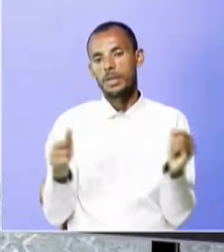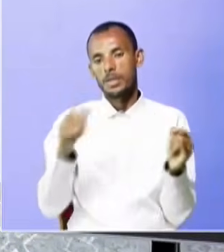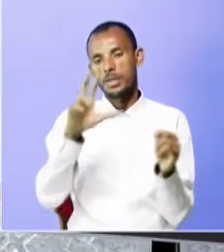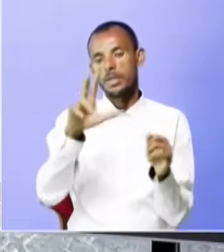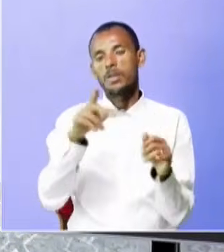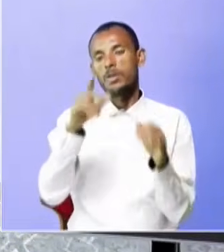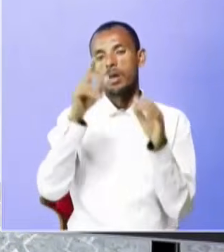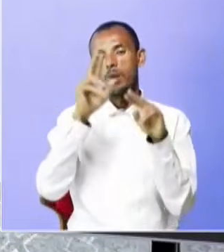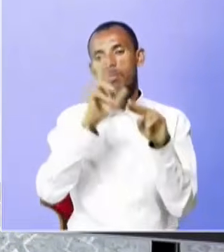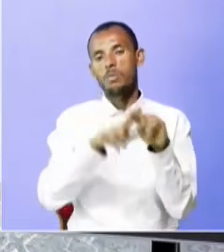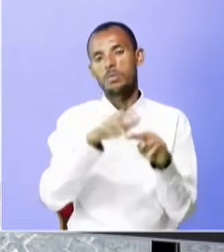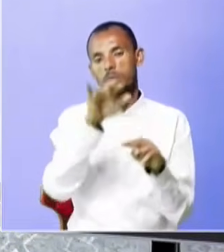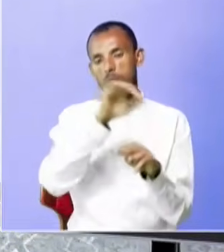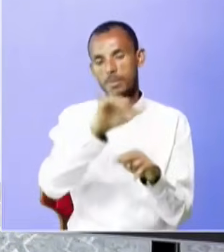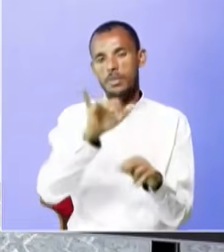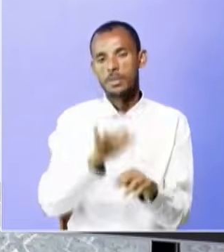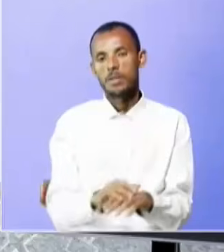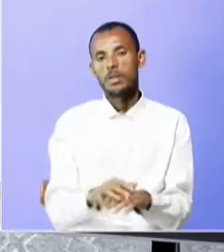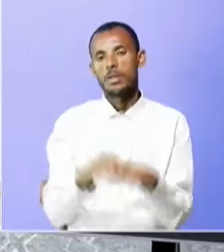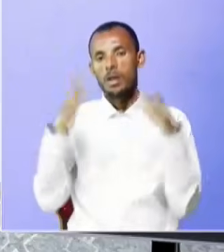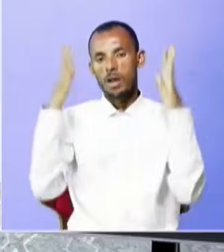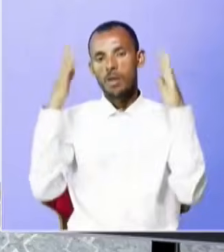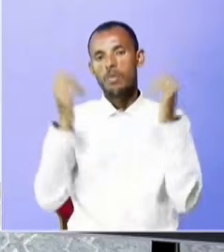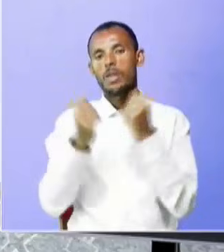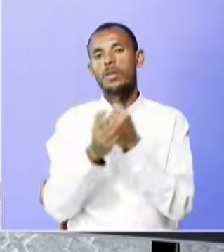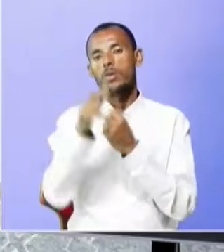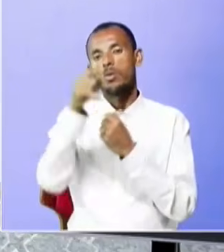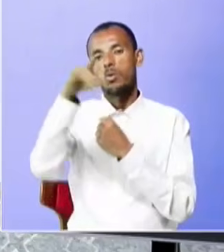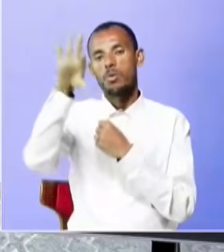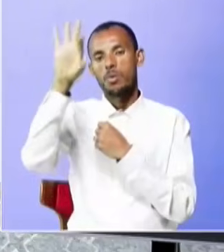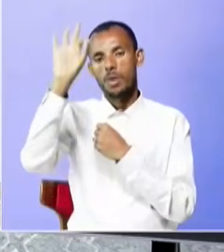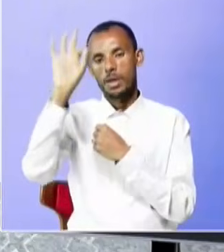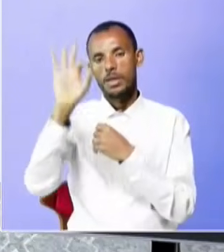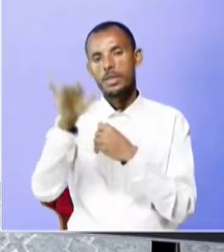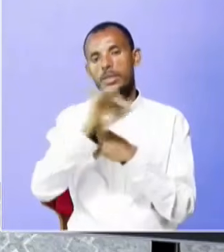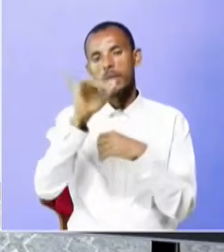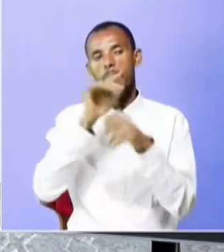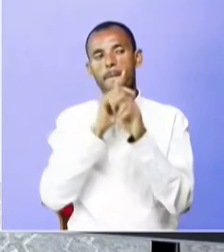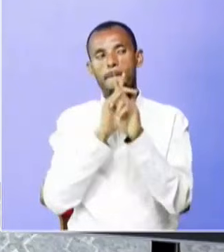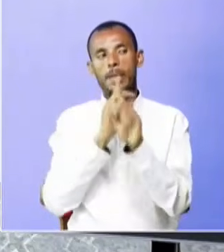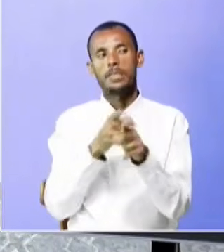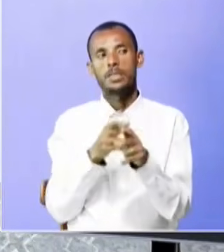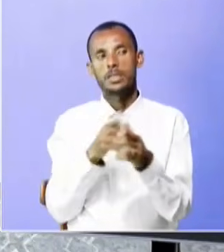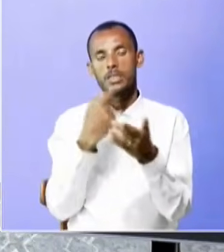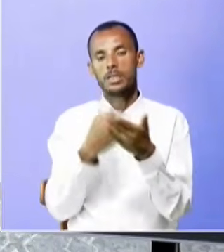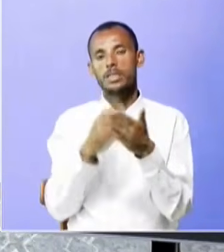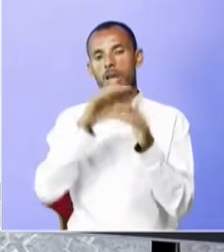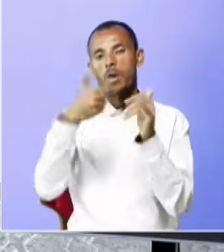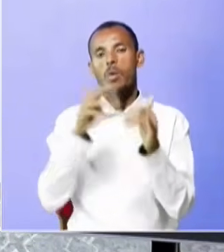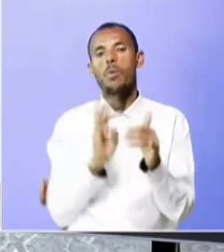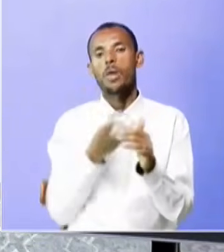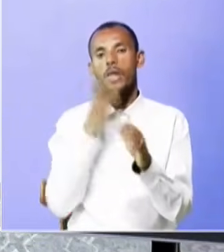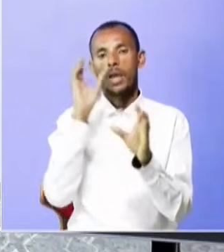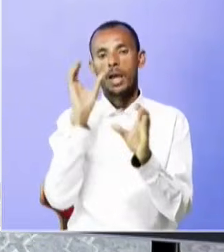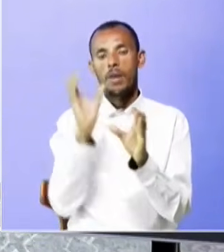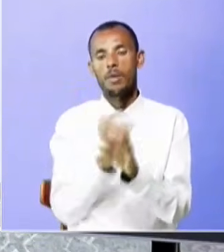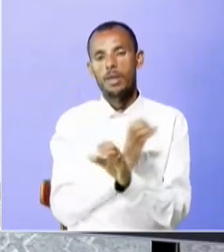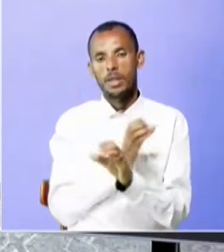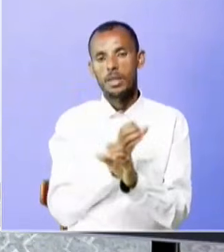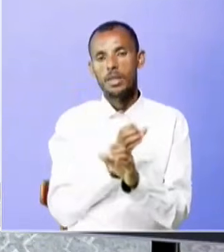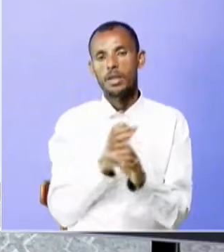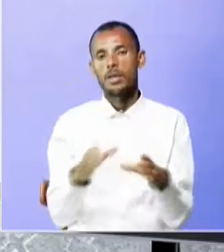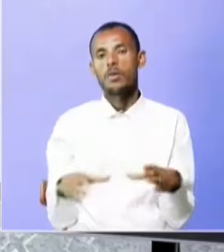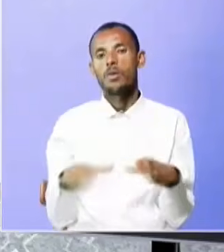you can put as it is. Hopefully you get the same answer. So this is how we calculate the